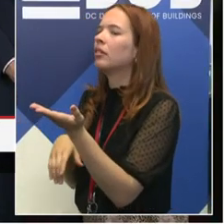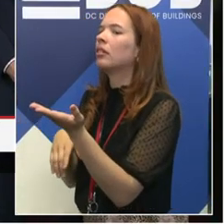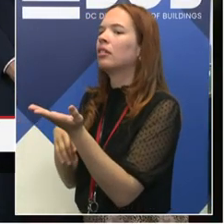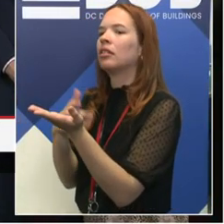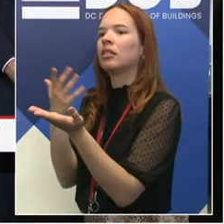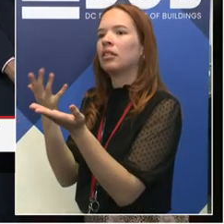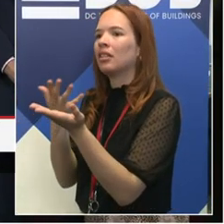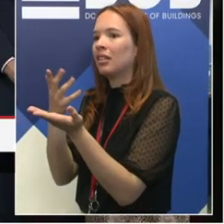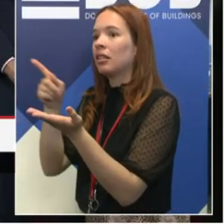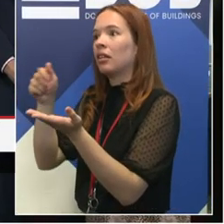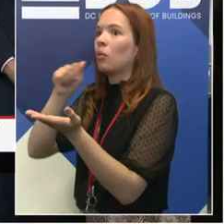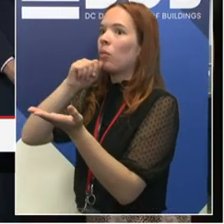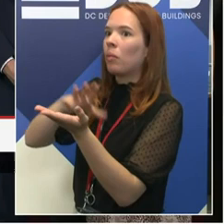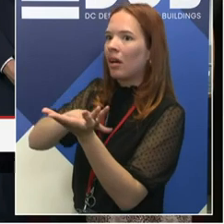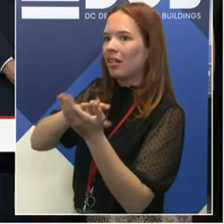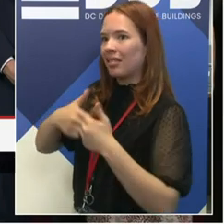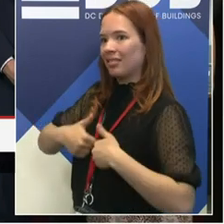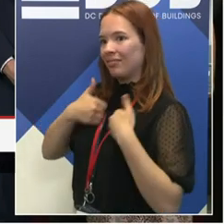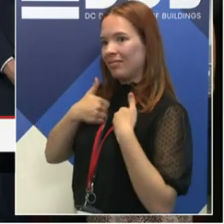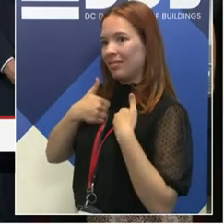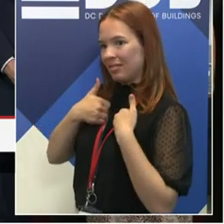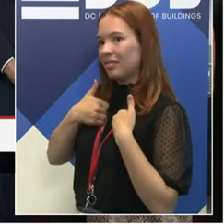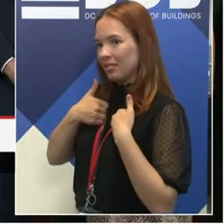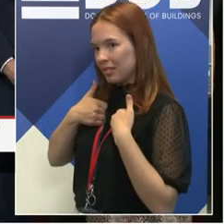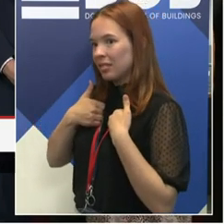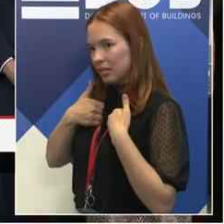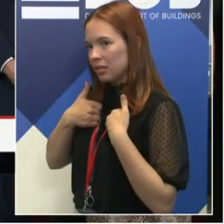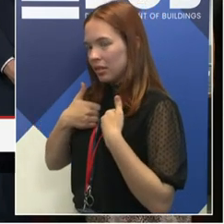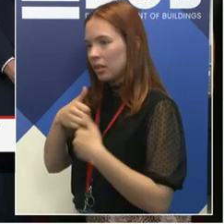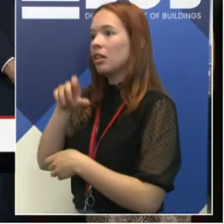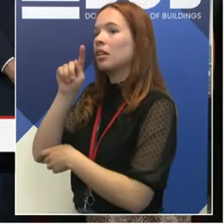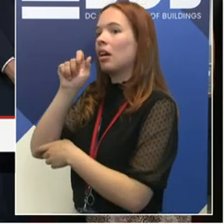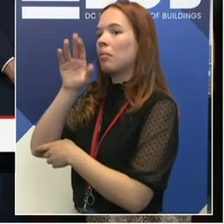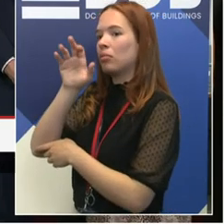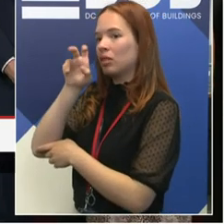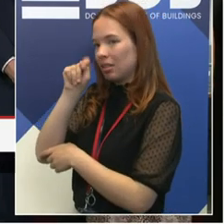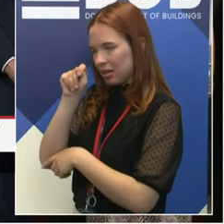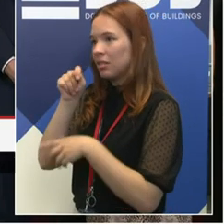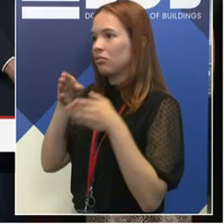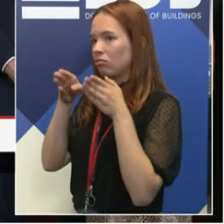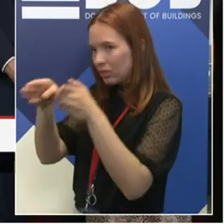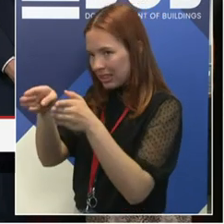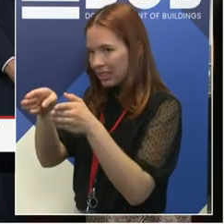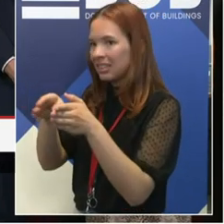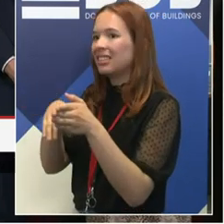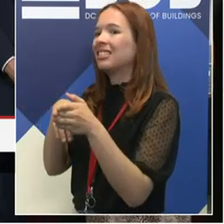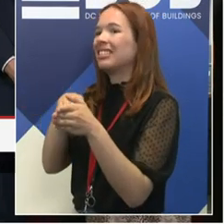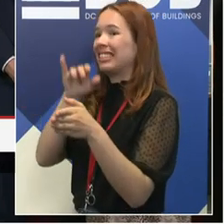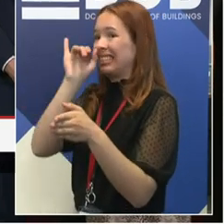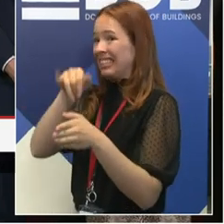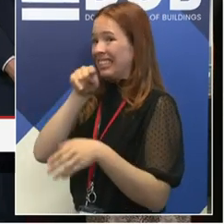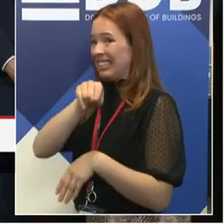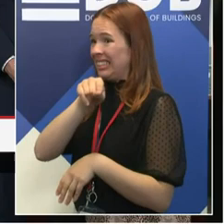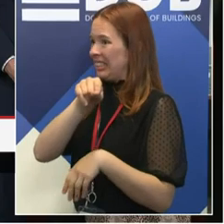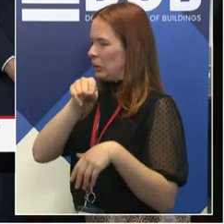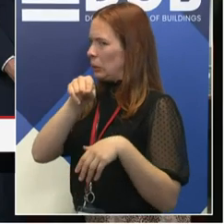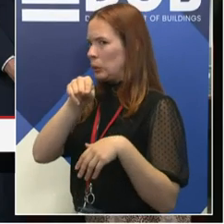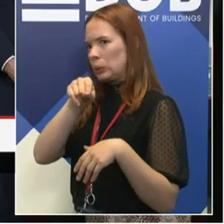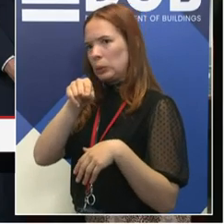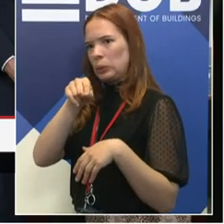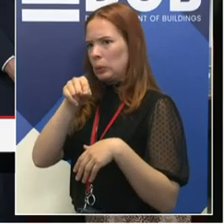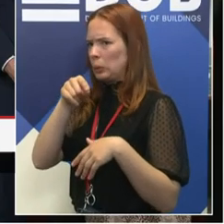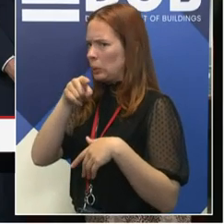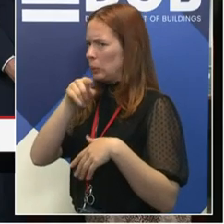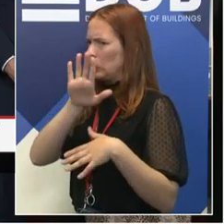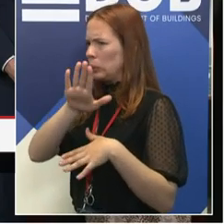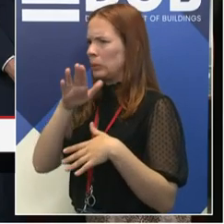home, the condos, have yet to be secured or condemned, and it's at